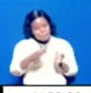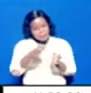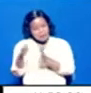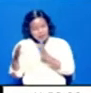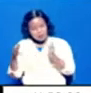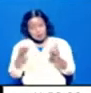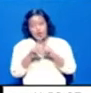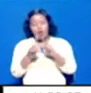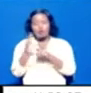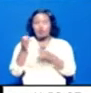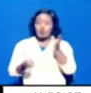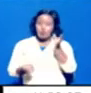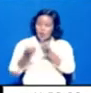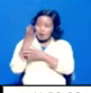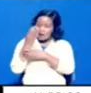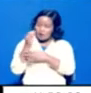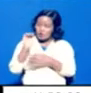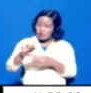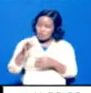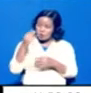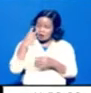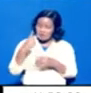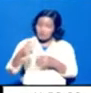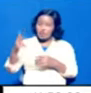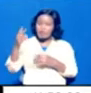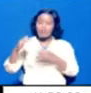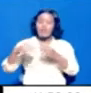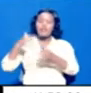your vision for the next 10 years.